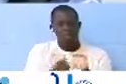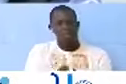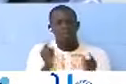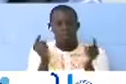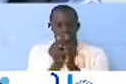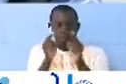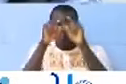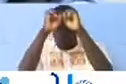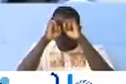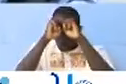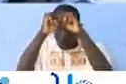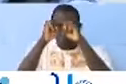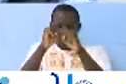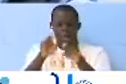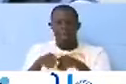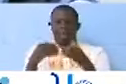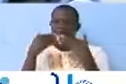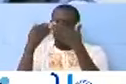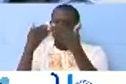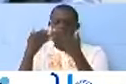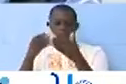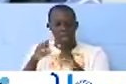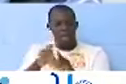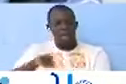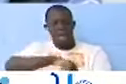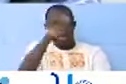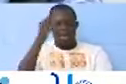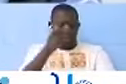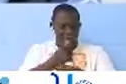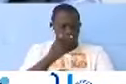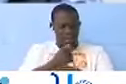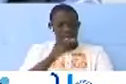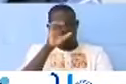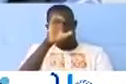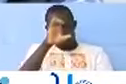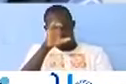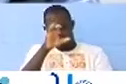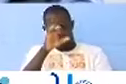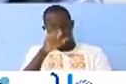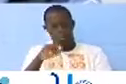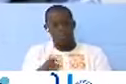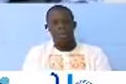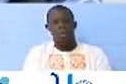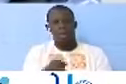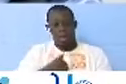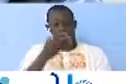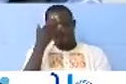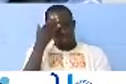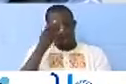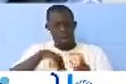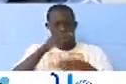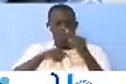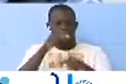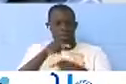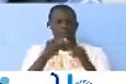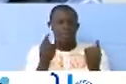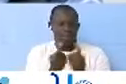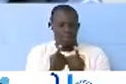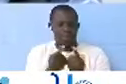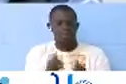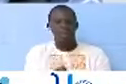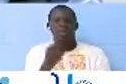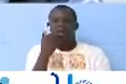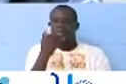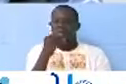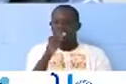the government. Anim banko. And the whole country. All in jail. I know that. And is this in